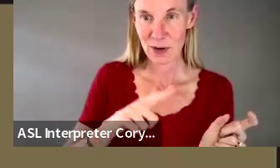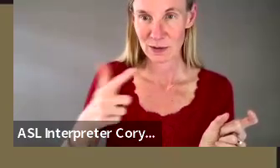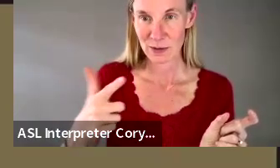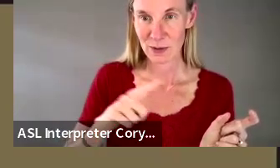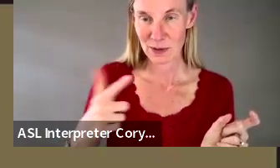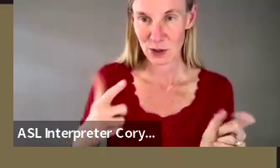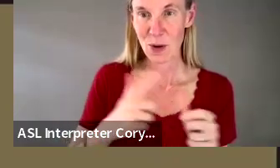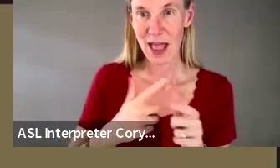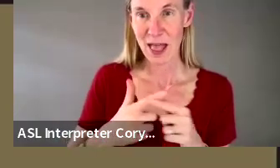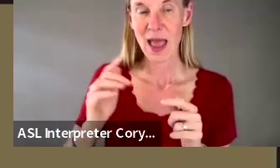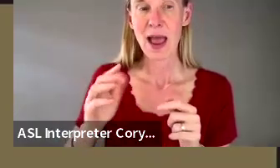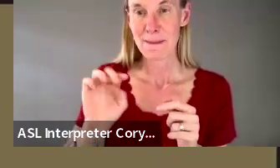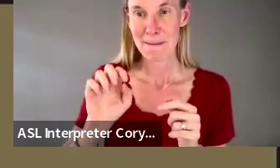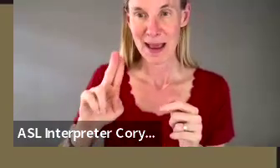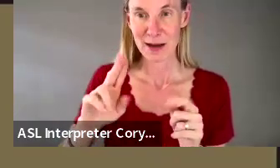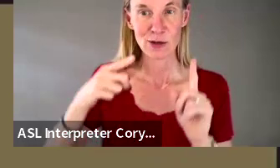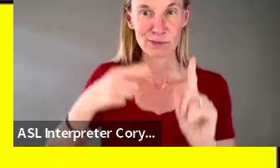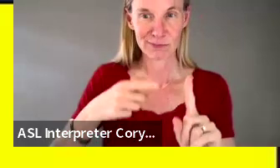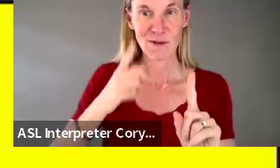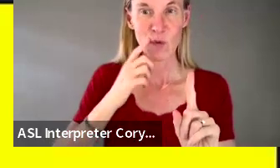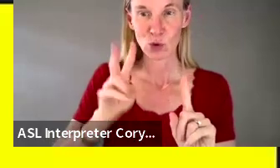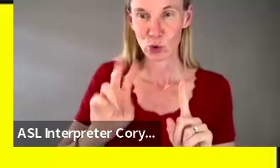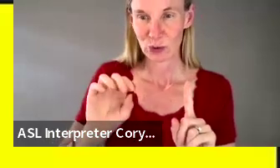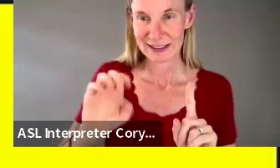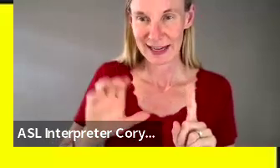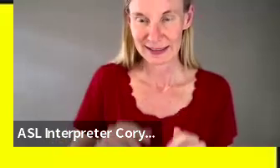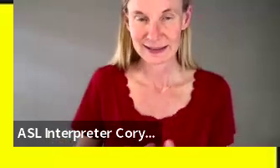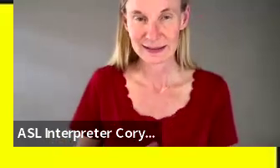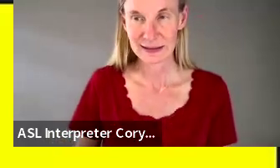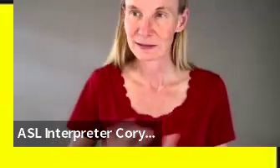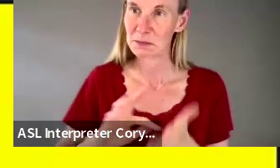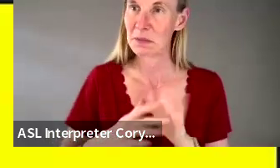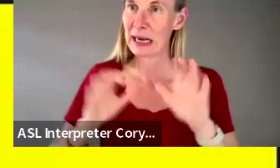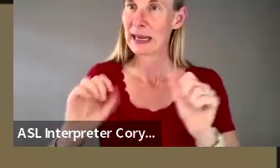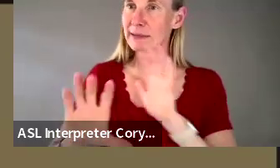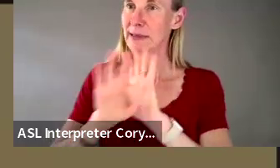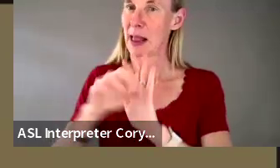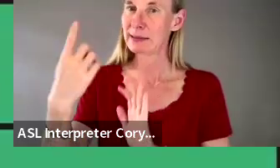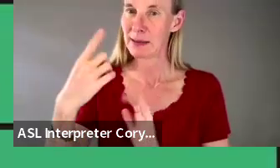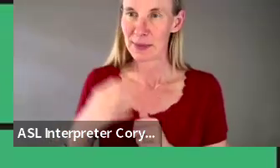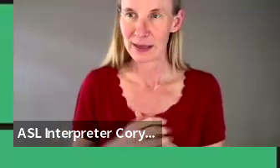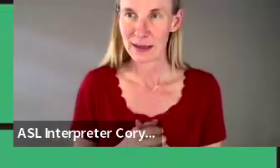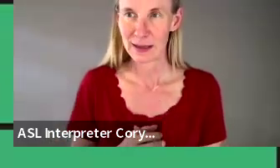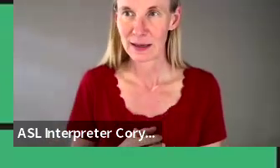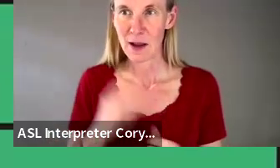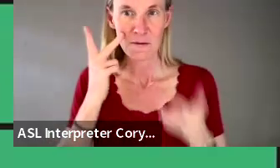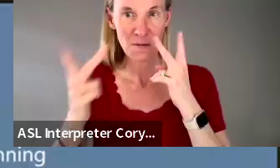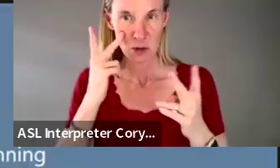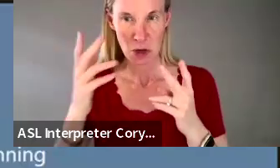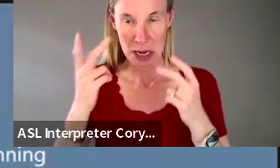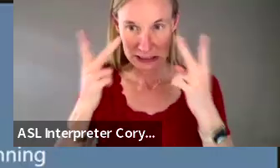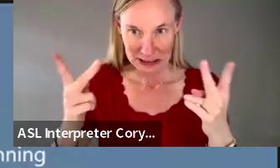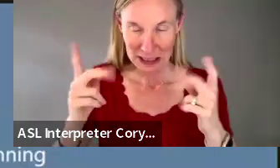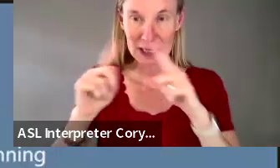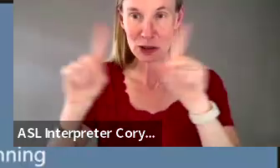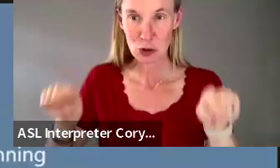2 seconds each. This gives the user time to make a selection after visually scanning the screen. If